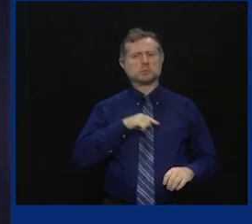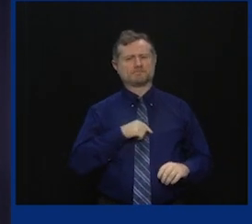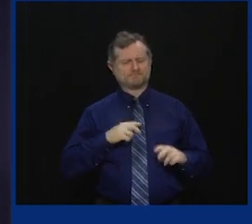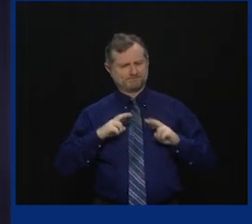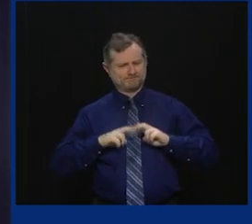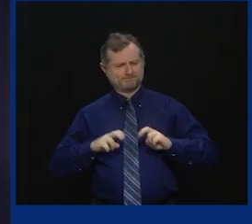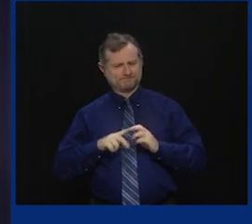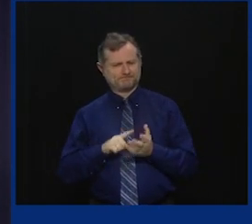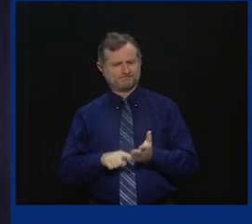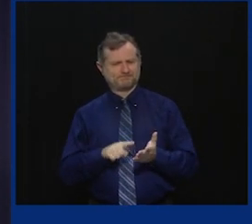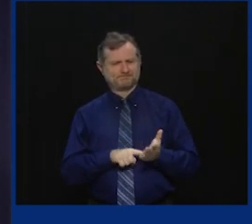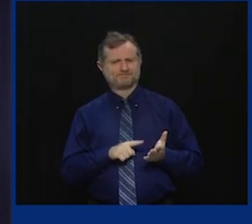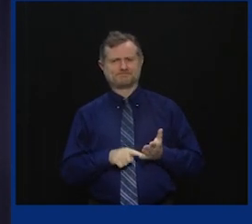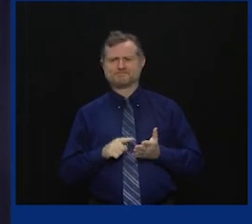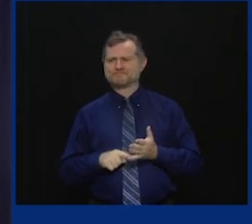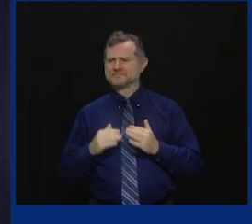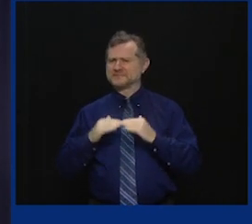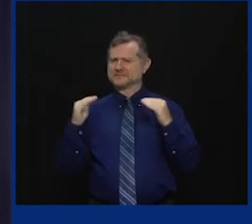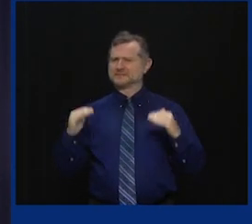in place?